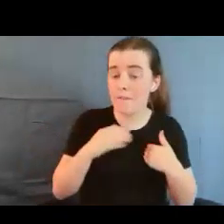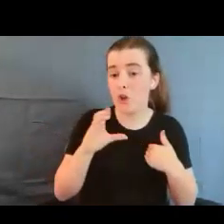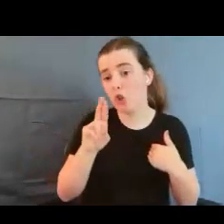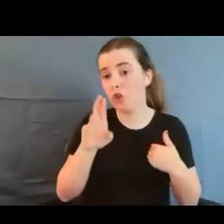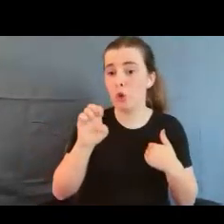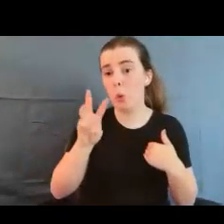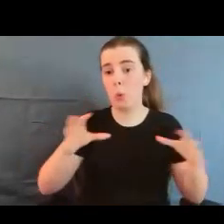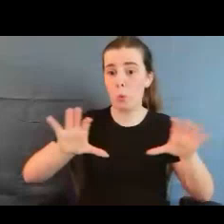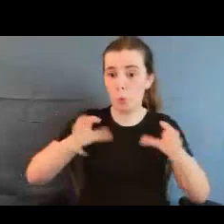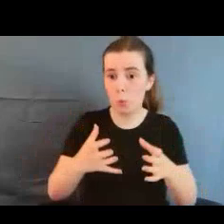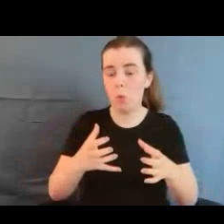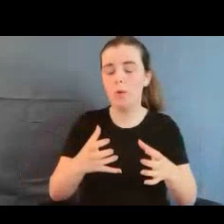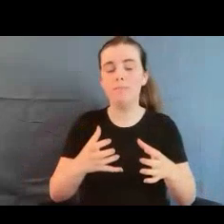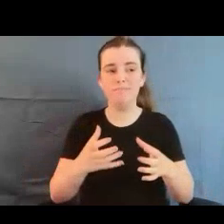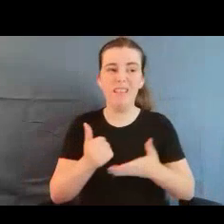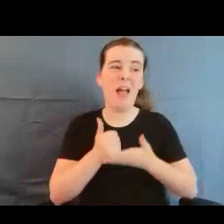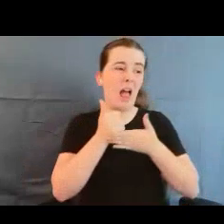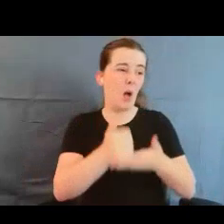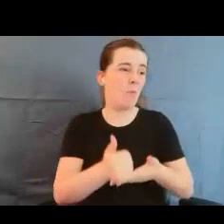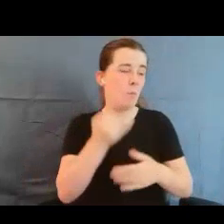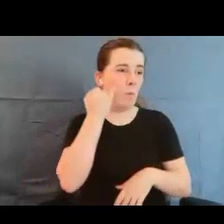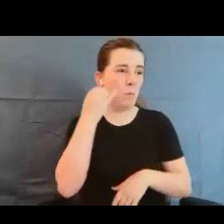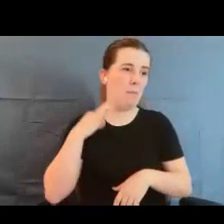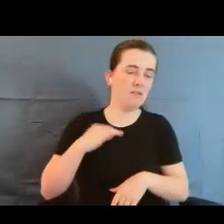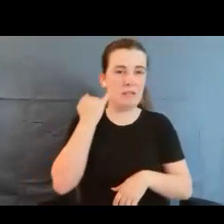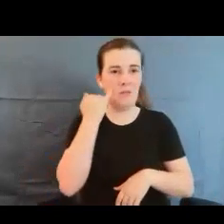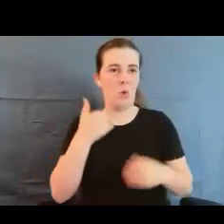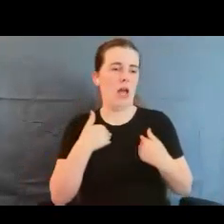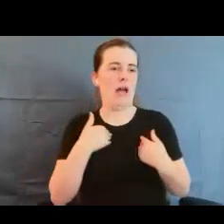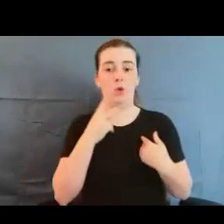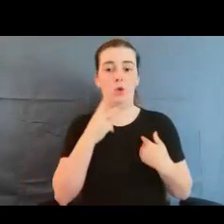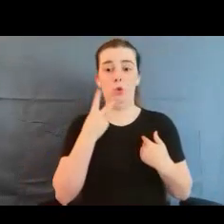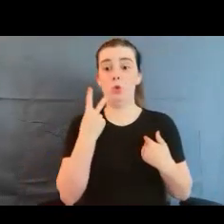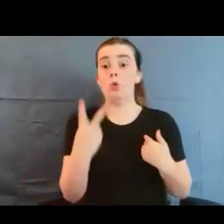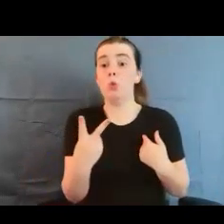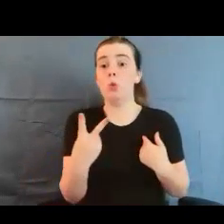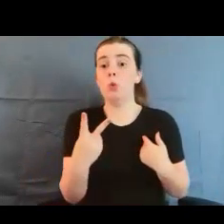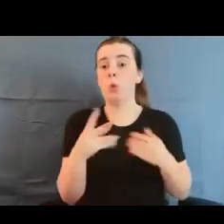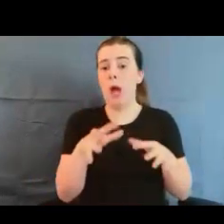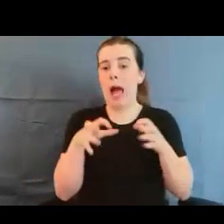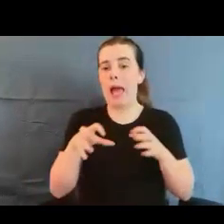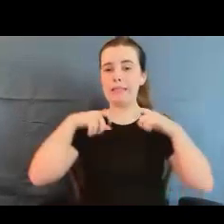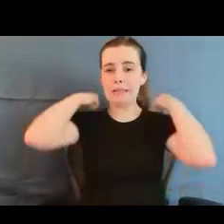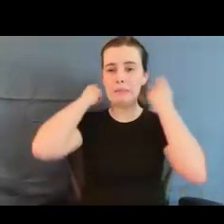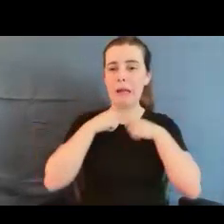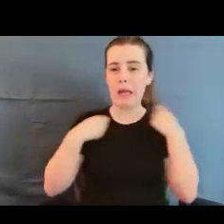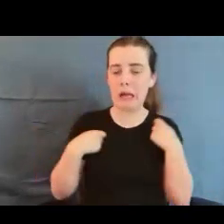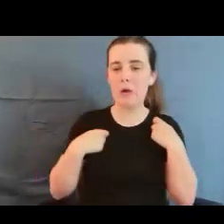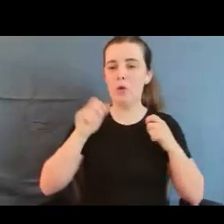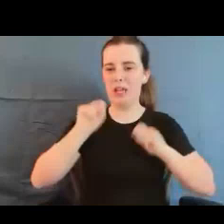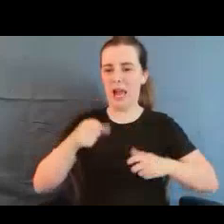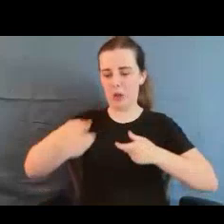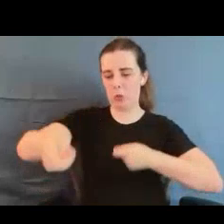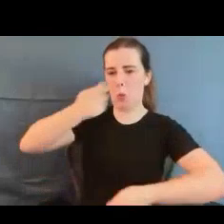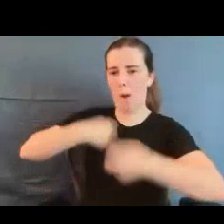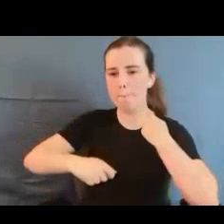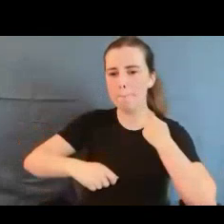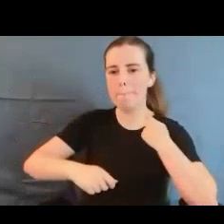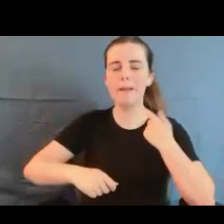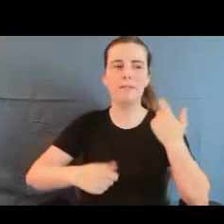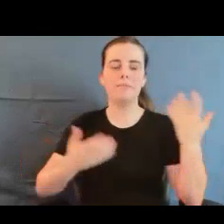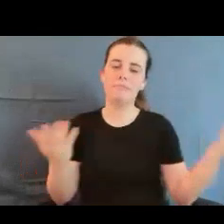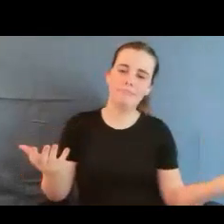actually have two ice bandanas so that your crew can have one ready to give to you and they take the one that you've been wearing away from you, but it's not necessary. They can also fill